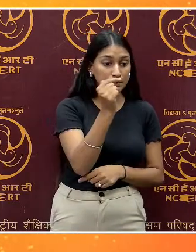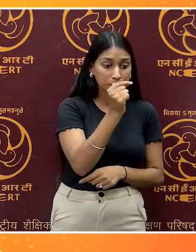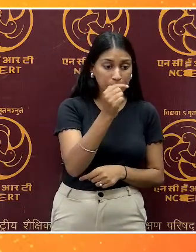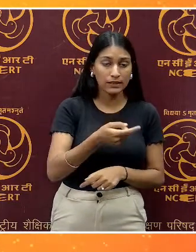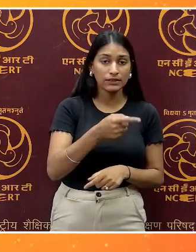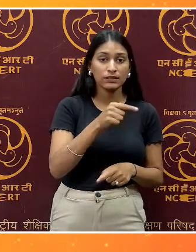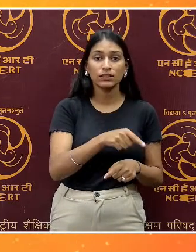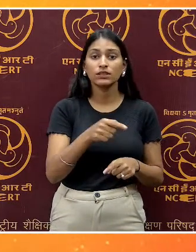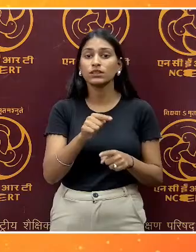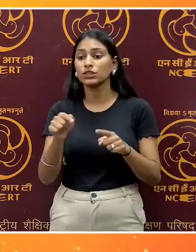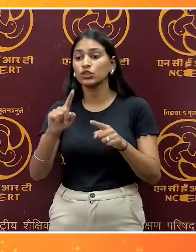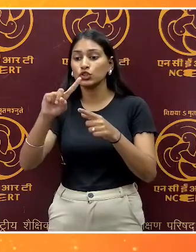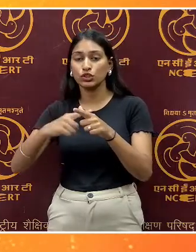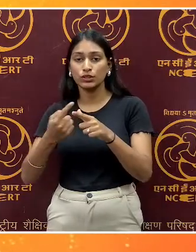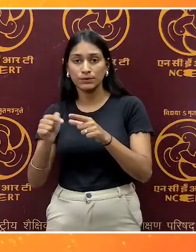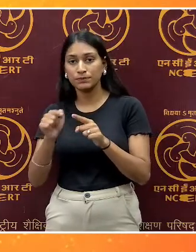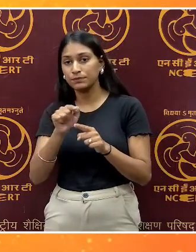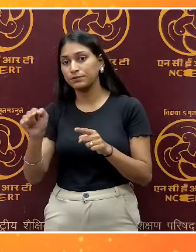cap, minus k cap.